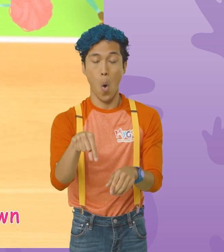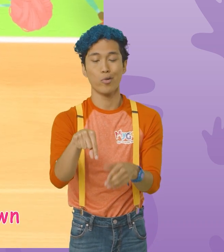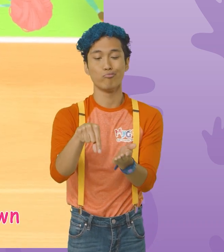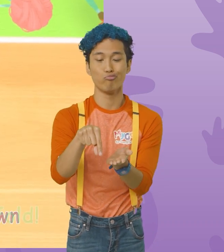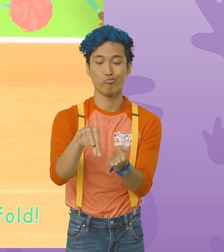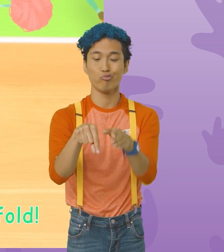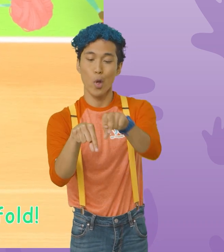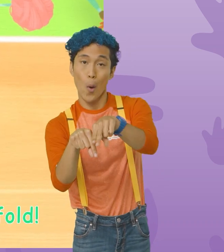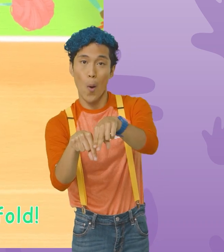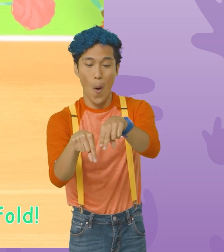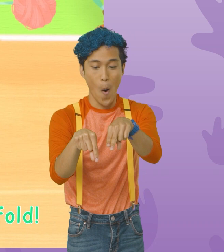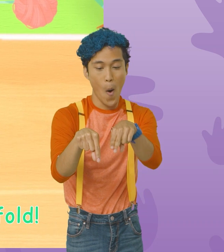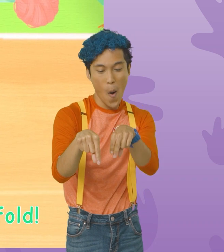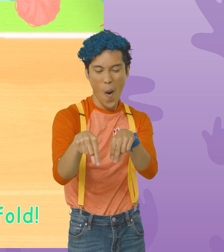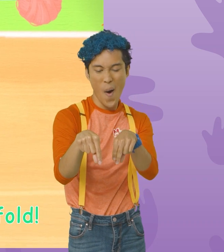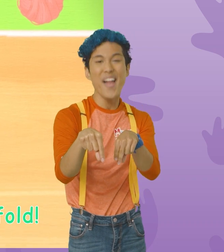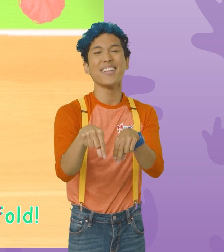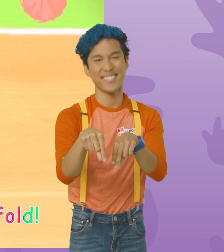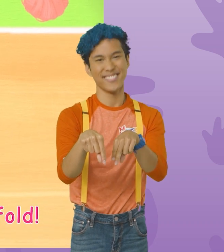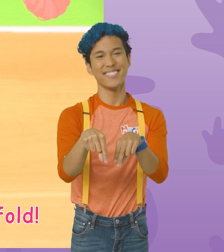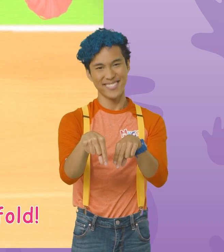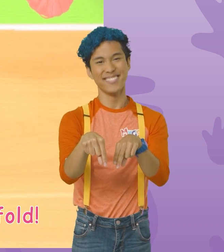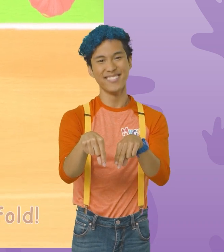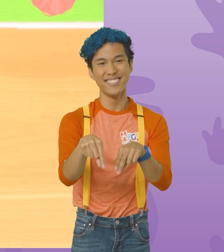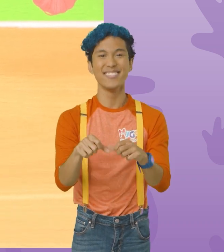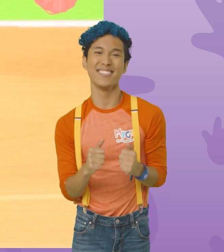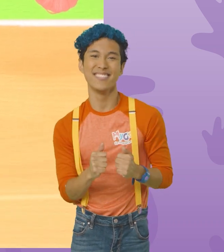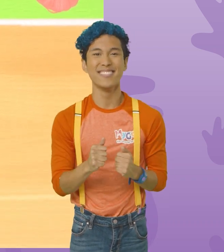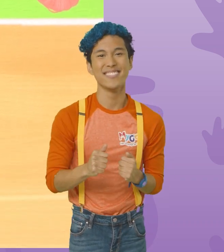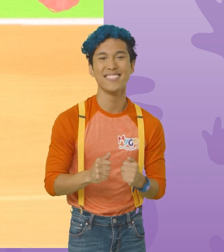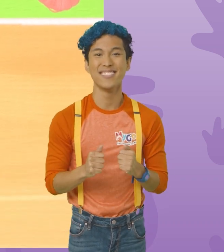hold the point down, and with the other hand, make the fold.